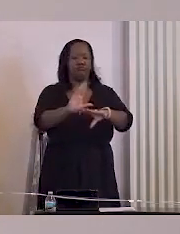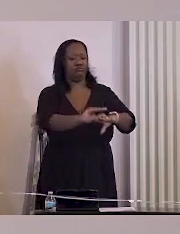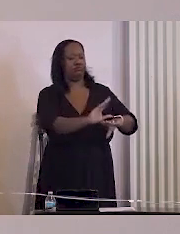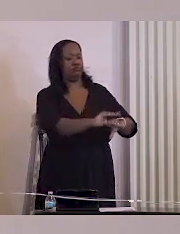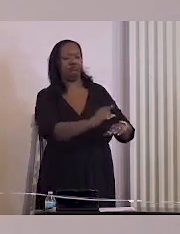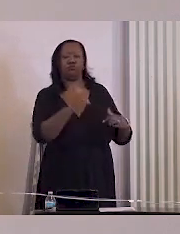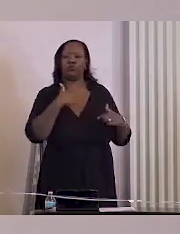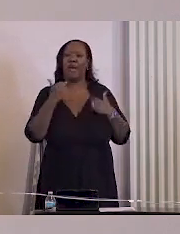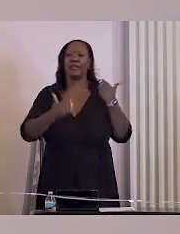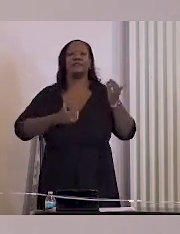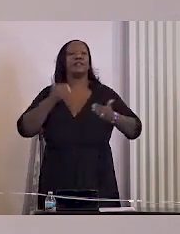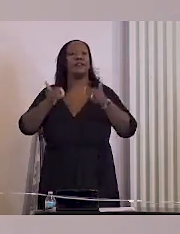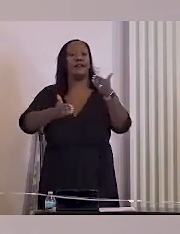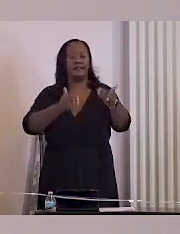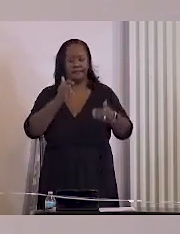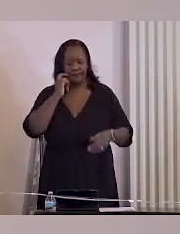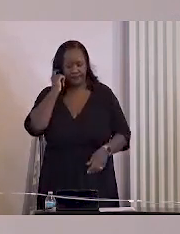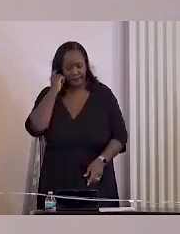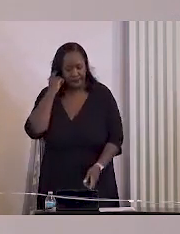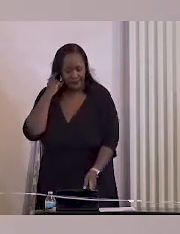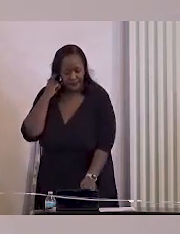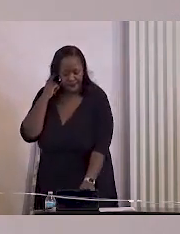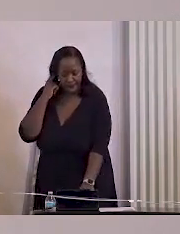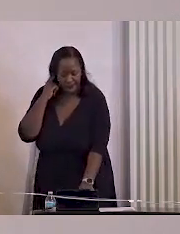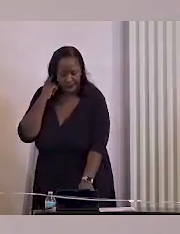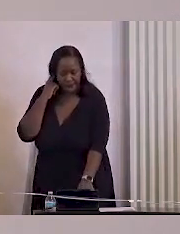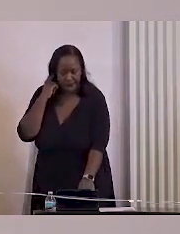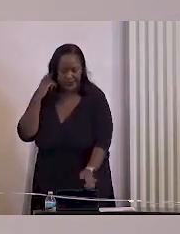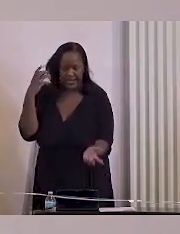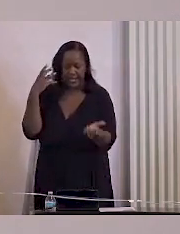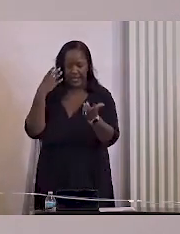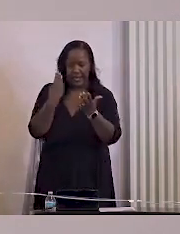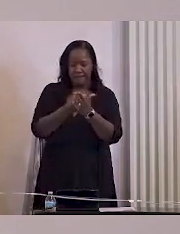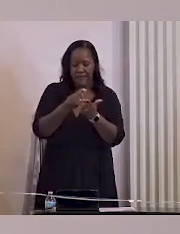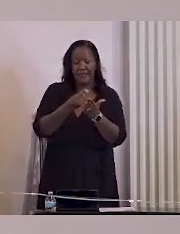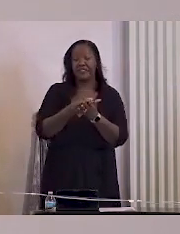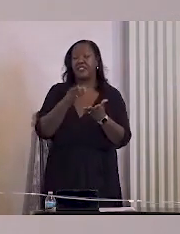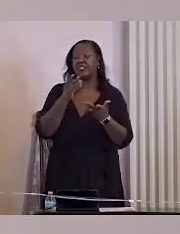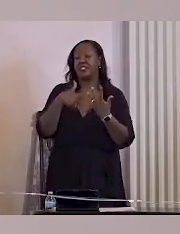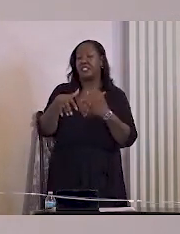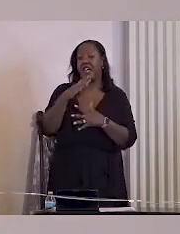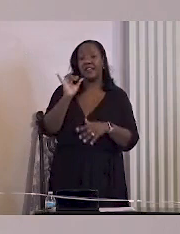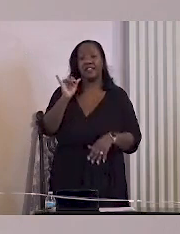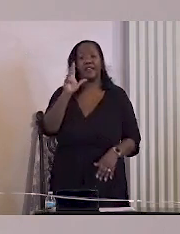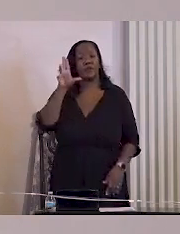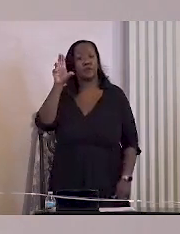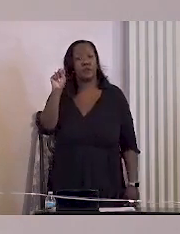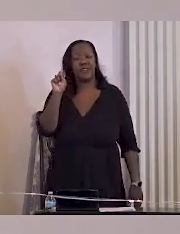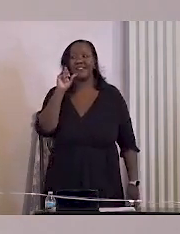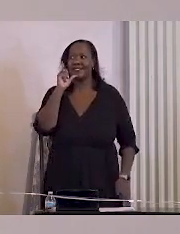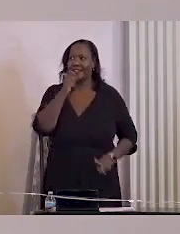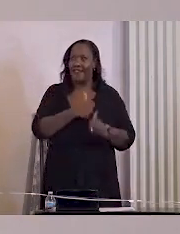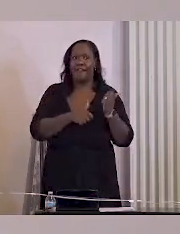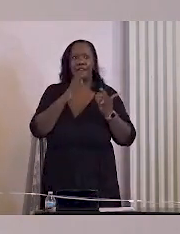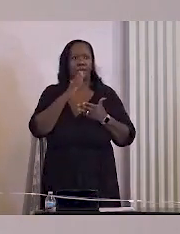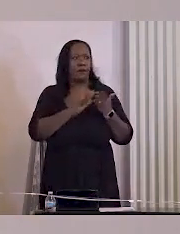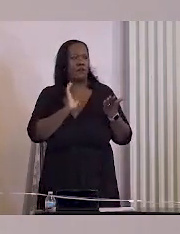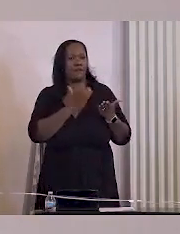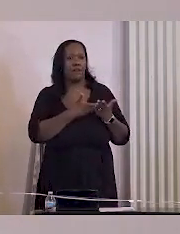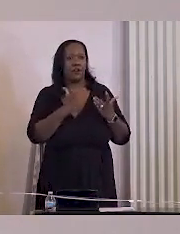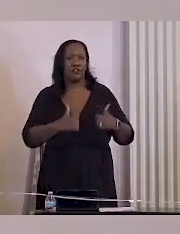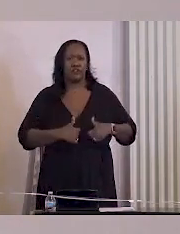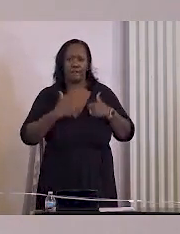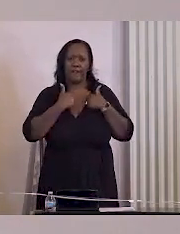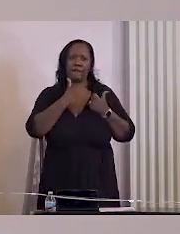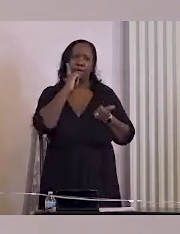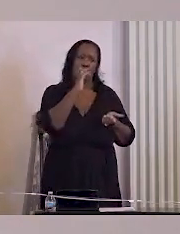to get ahead. In a capitalist society like the United States, every aspect of our survival, from